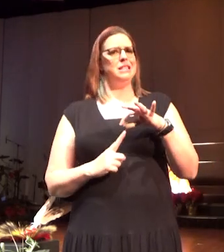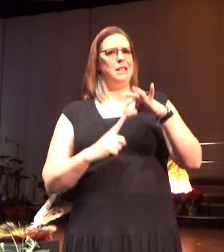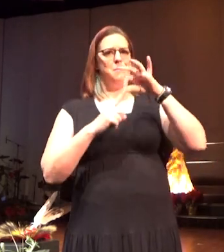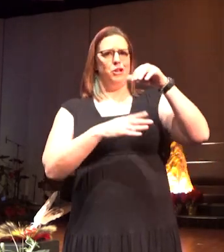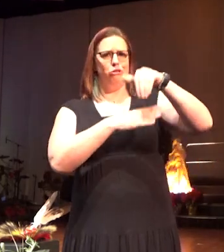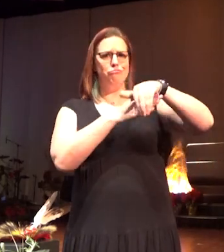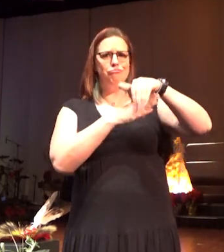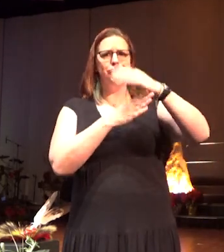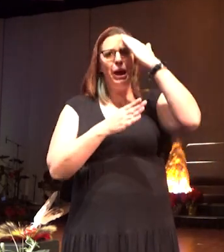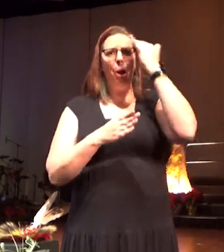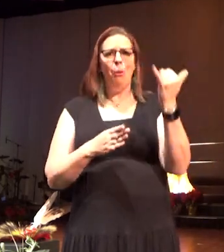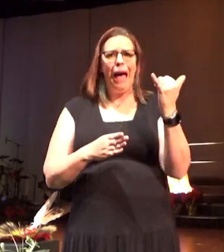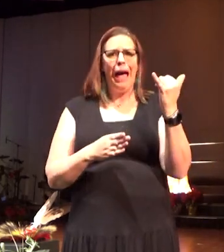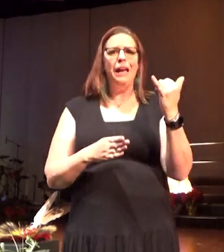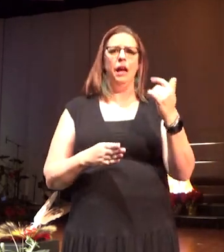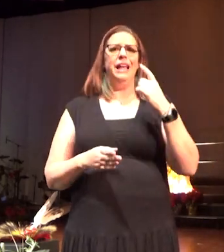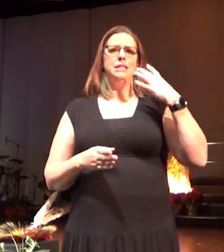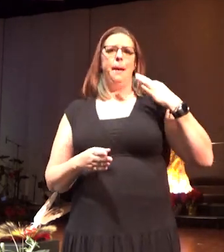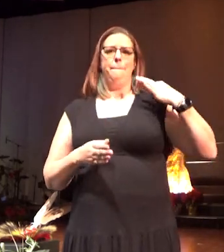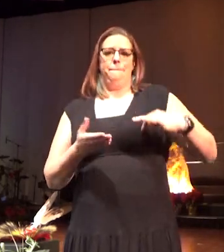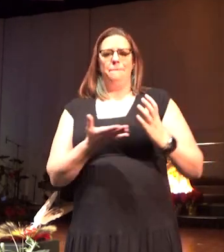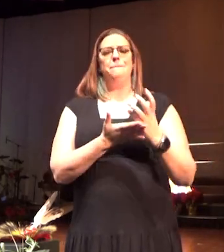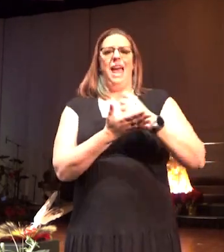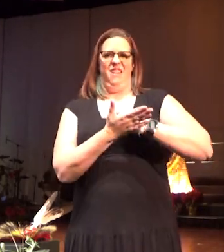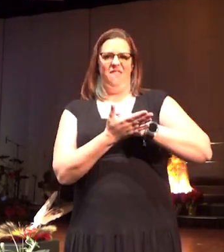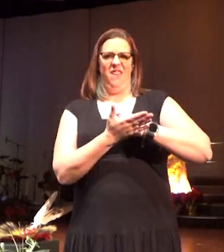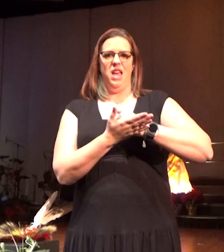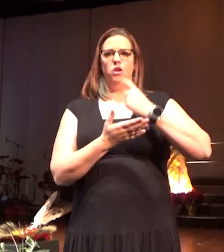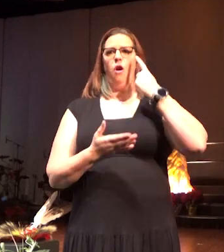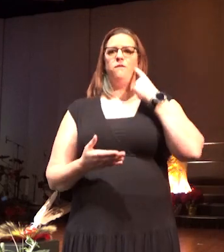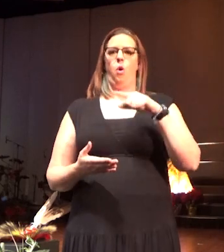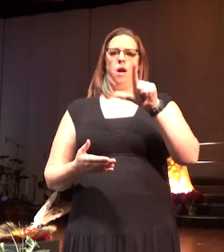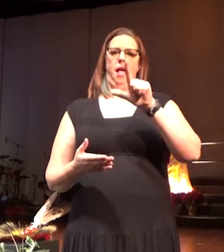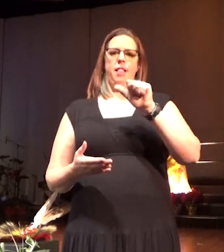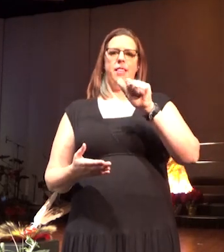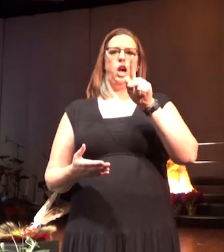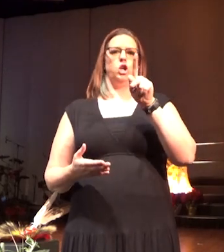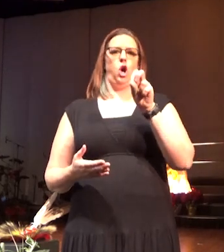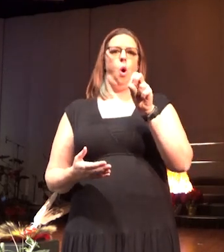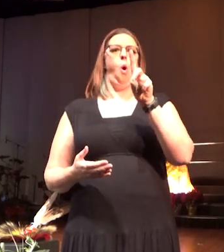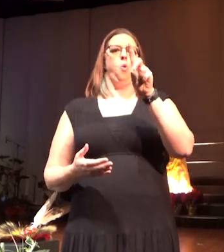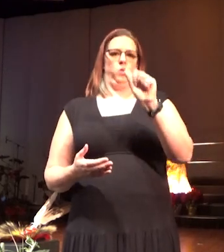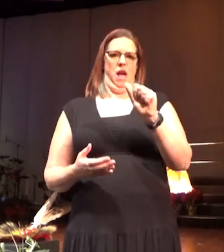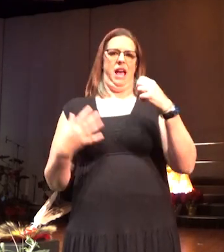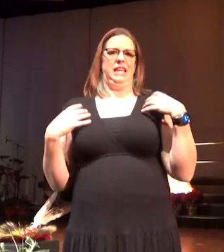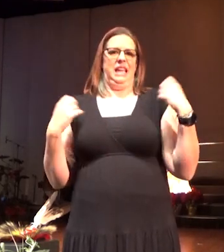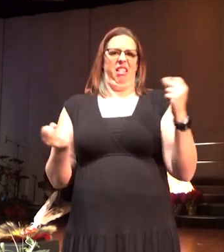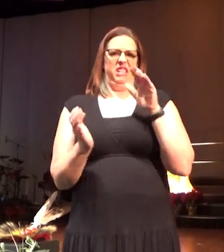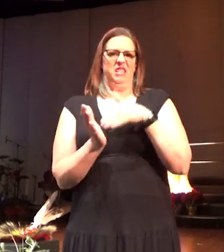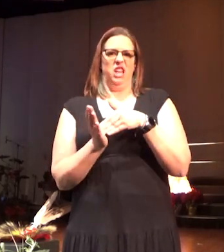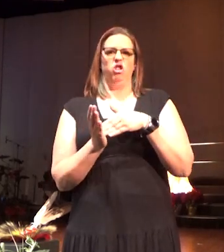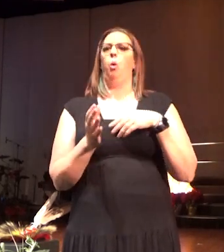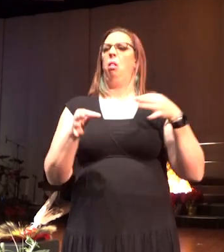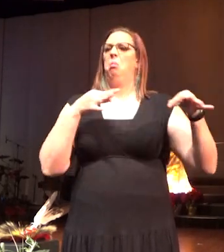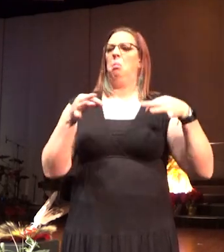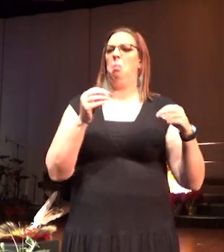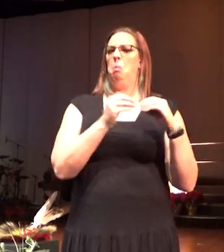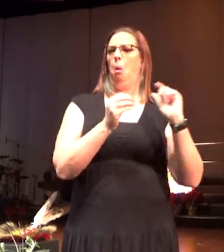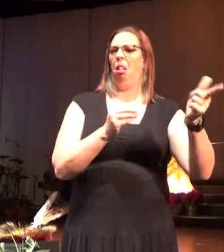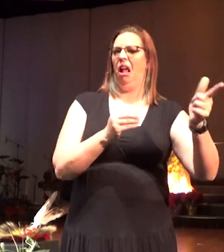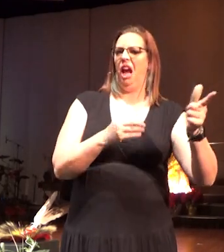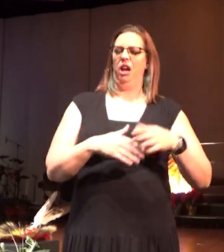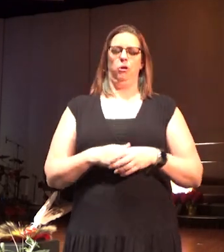because it is a special benefit for the Lakota Healing Way Center, and I'll tell you more about that later. But right now, I want to